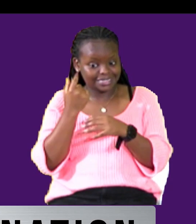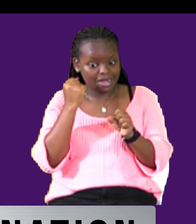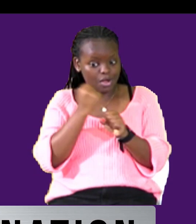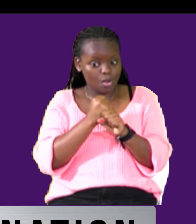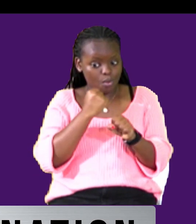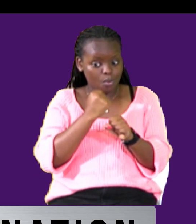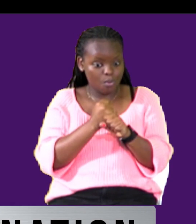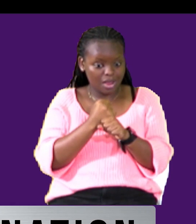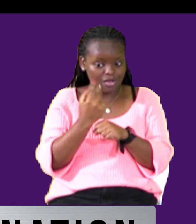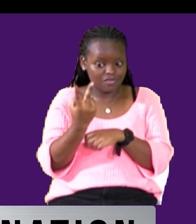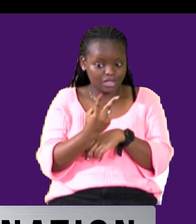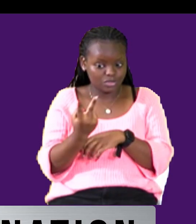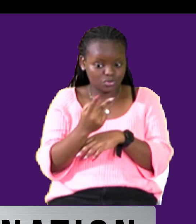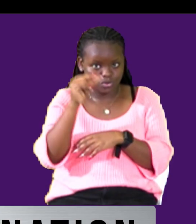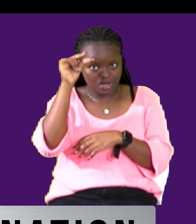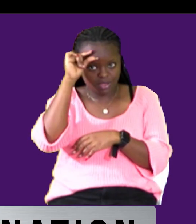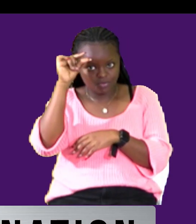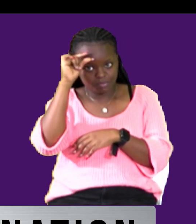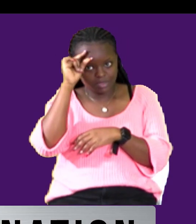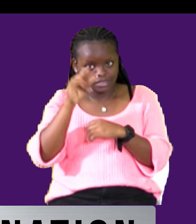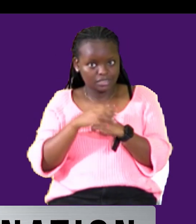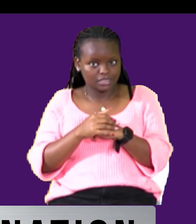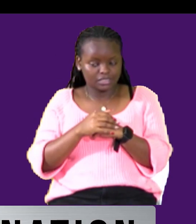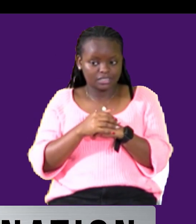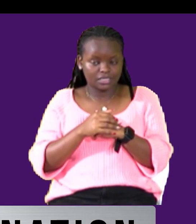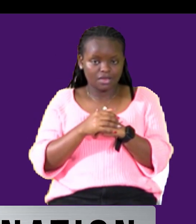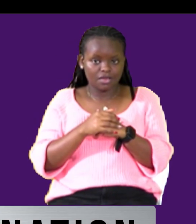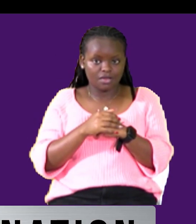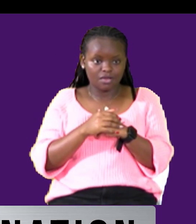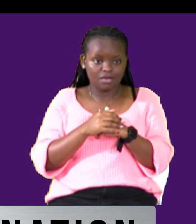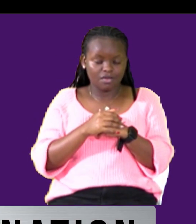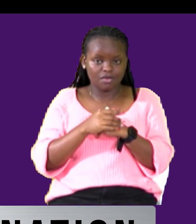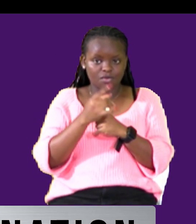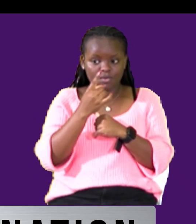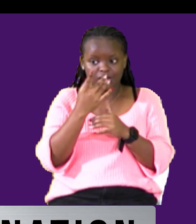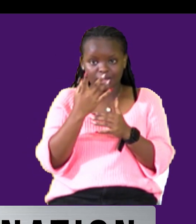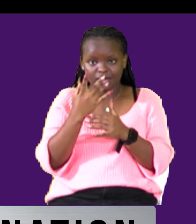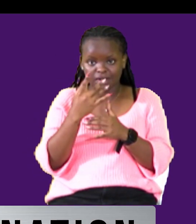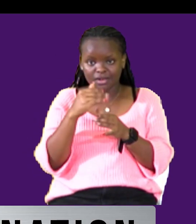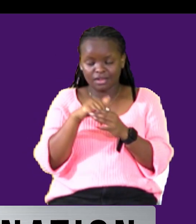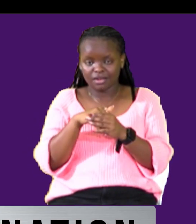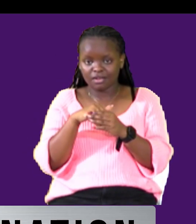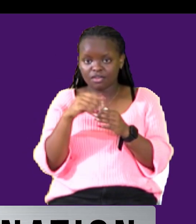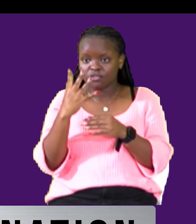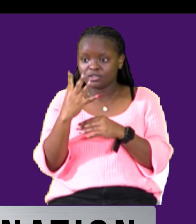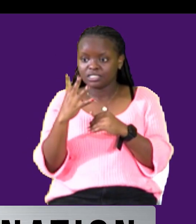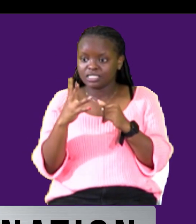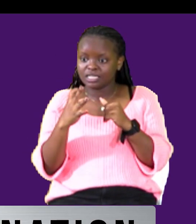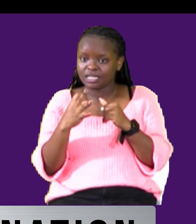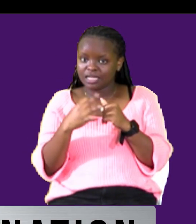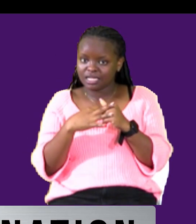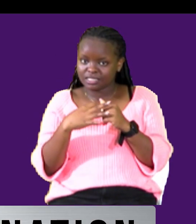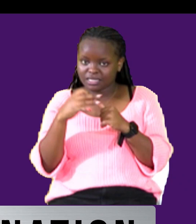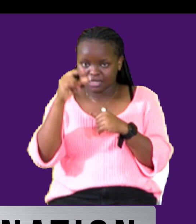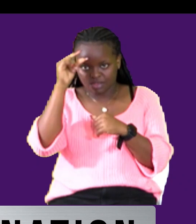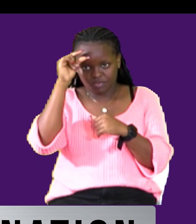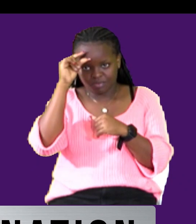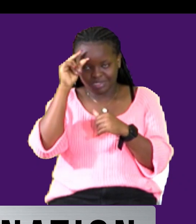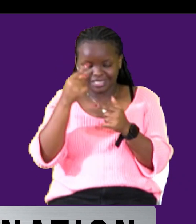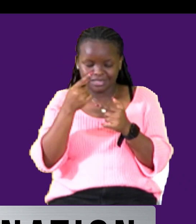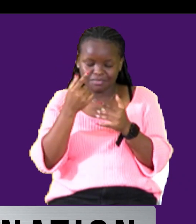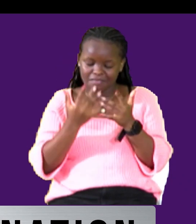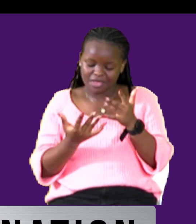the two governments, the 1 and 48 governments, then you may not get this